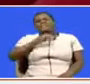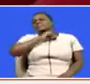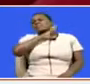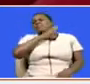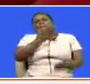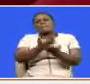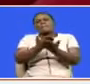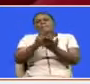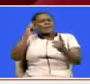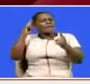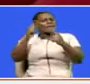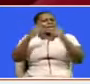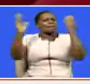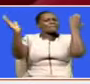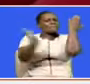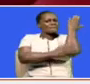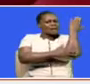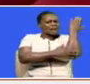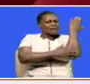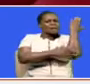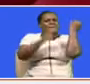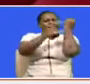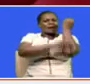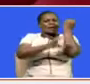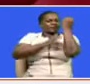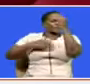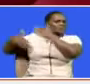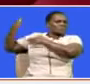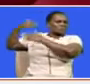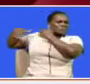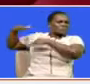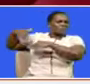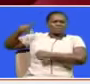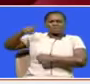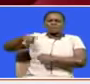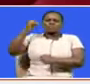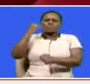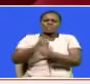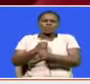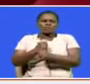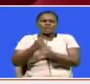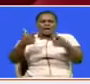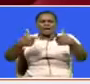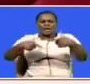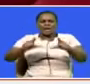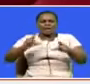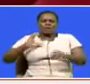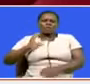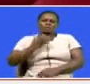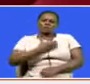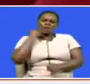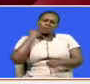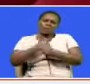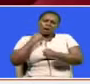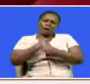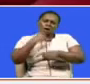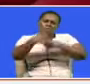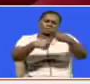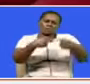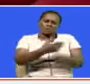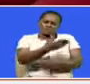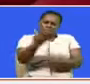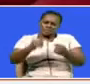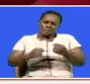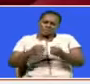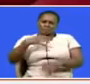in very bad taste. It's taking the country back. And I think what we need to do is let the commissioners go on with their work. The ones who